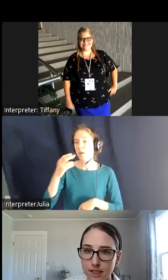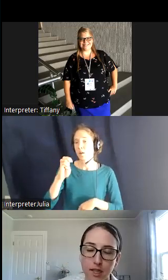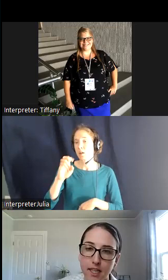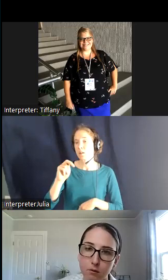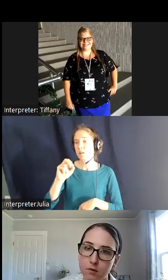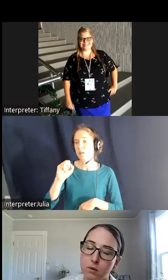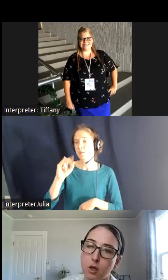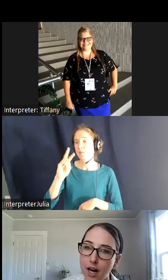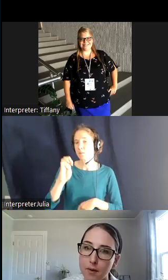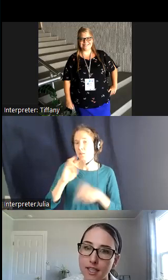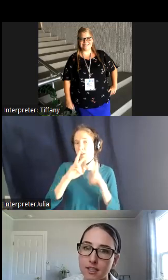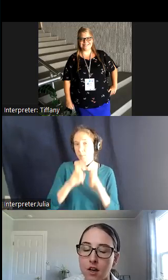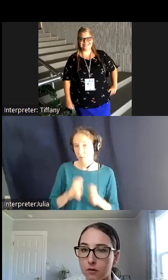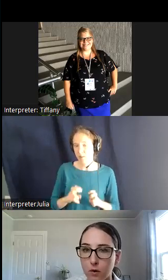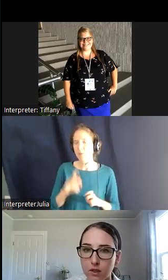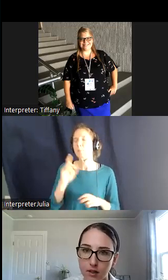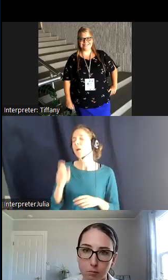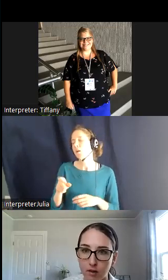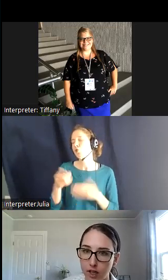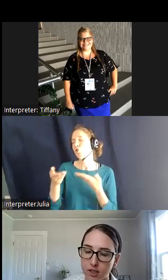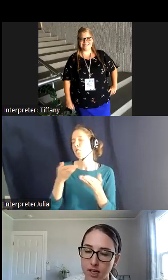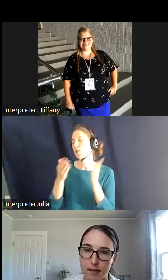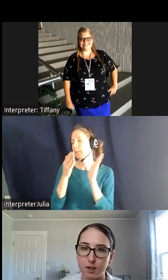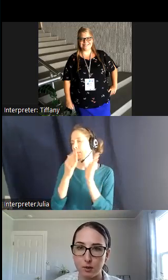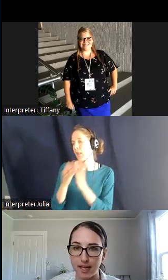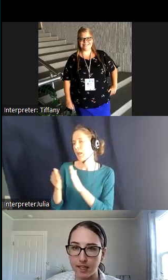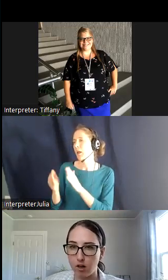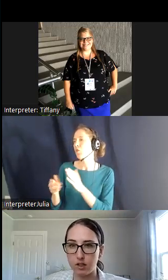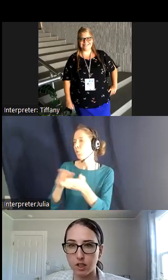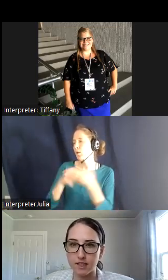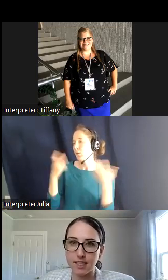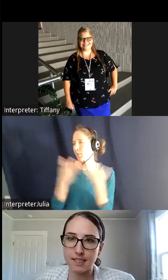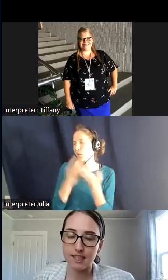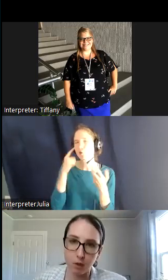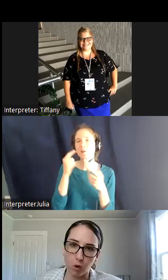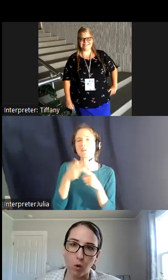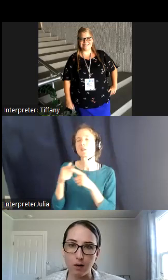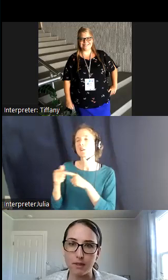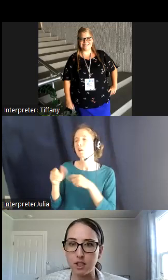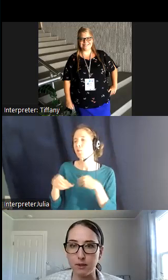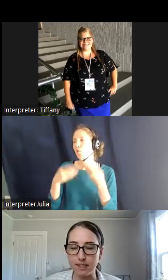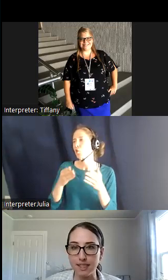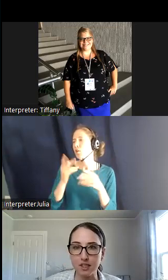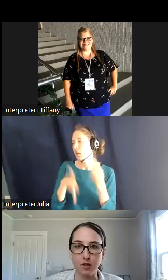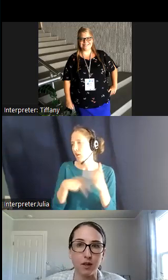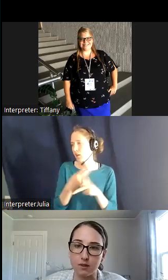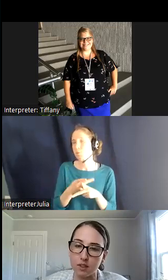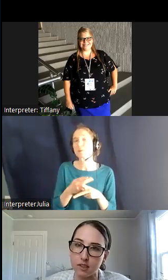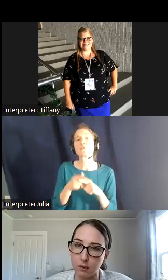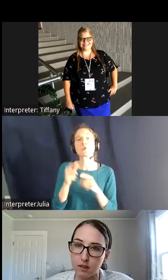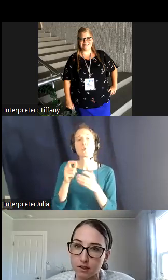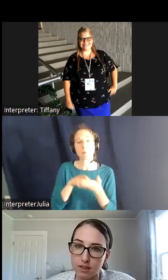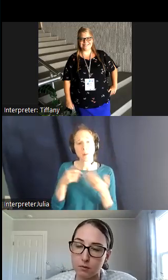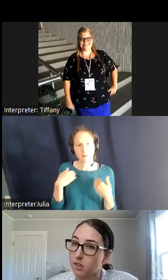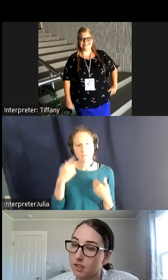with service plan requirements for different provider types. So depending on the services, different requirements do exist for what those